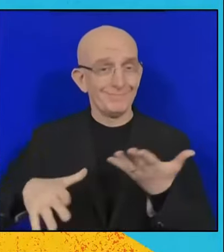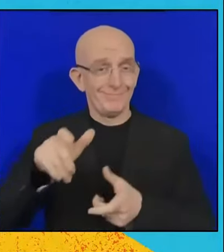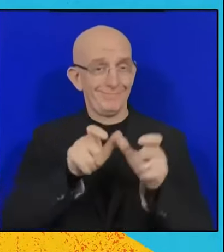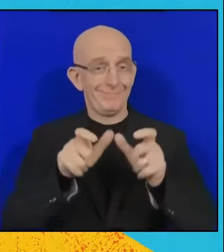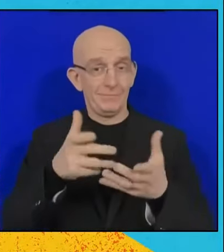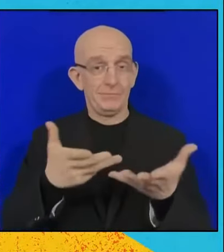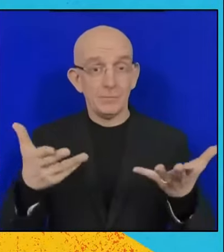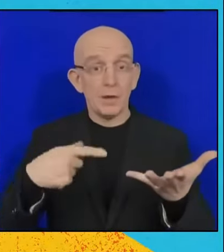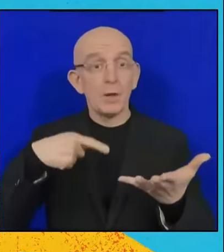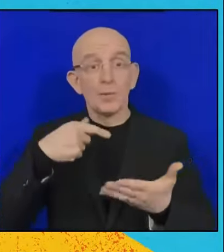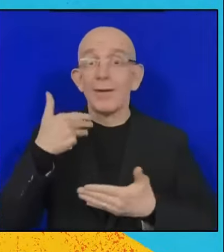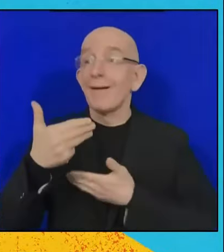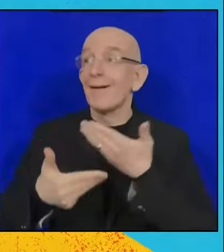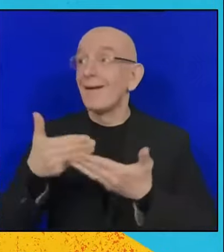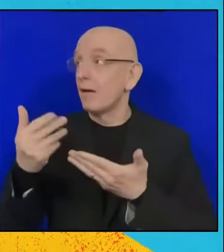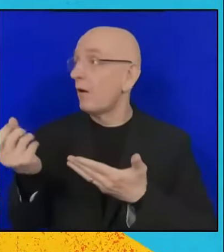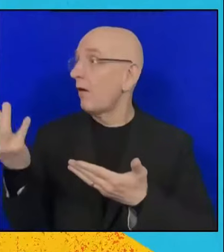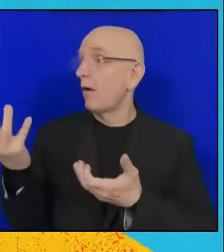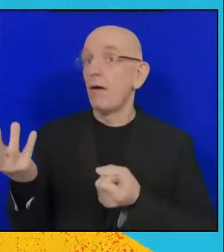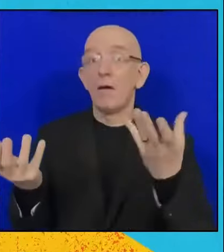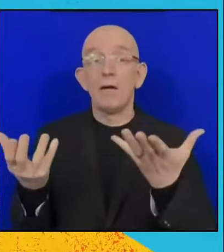happens around you.